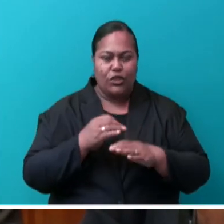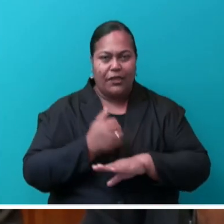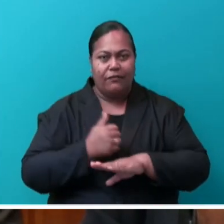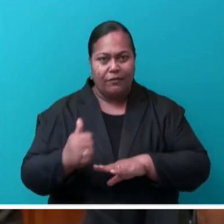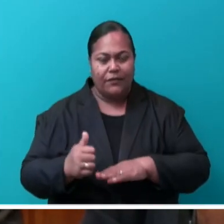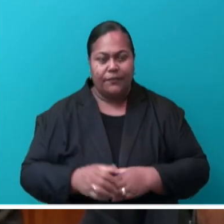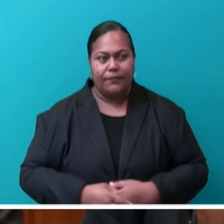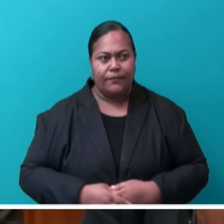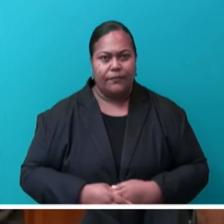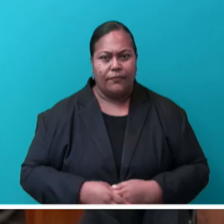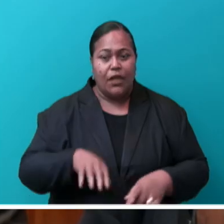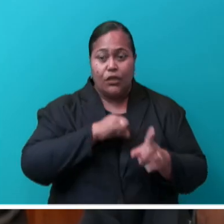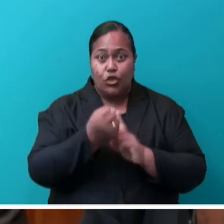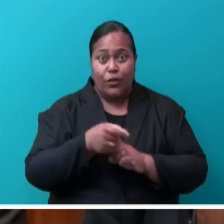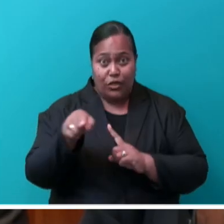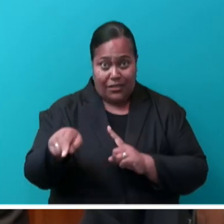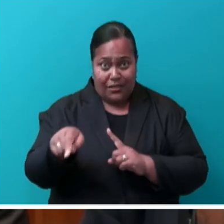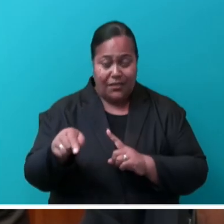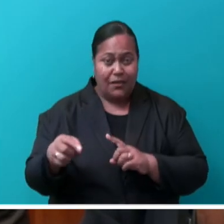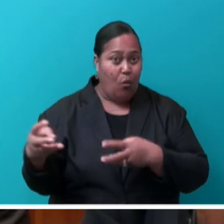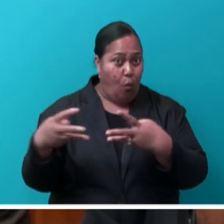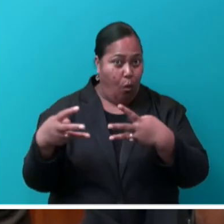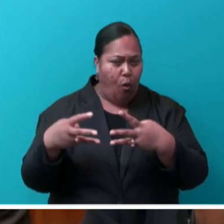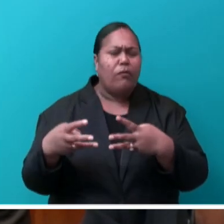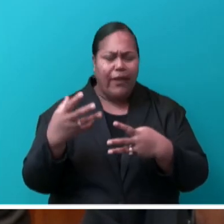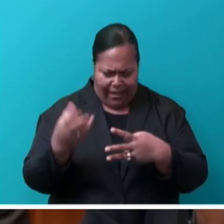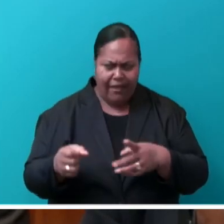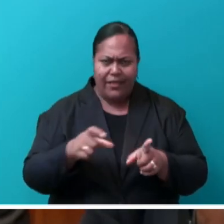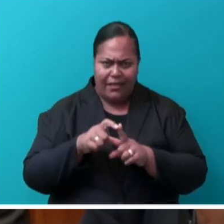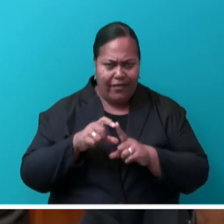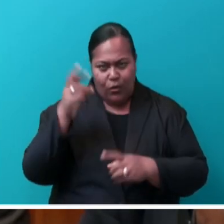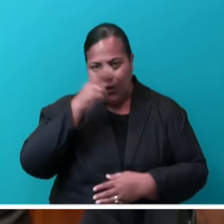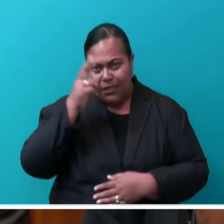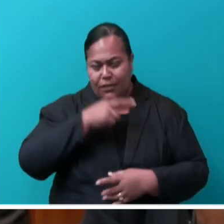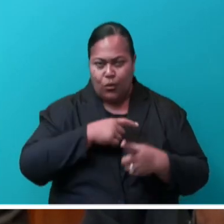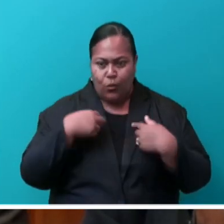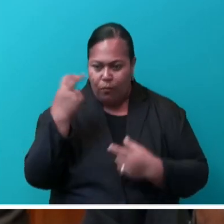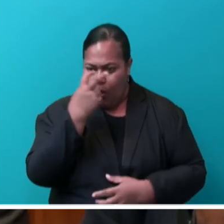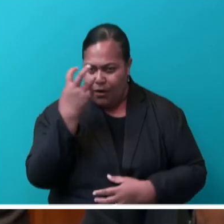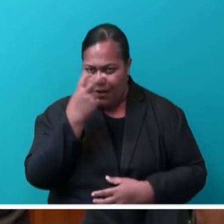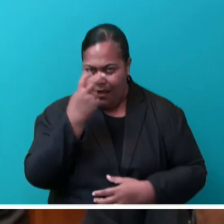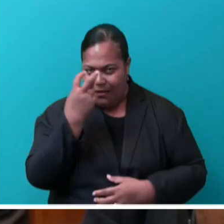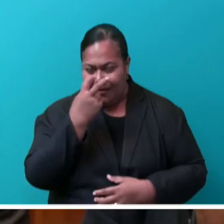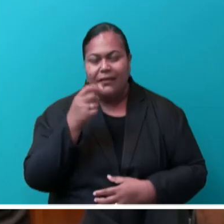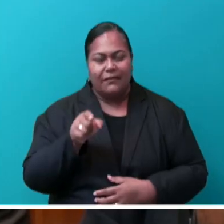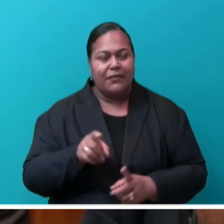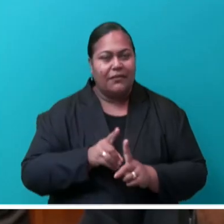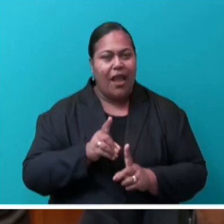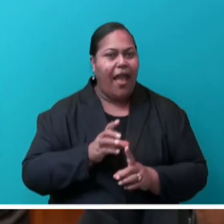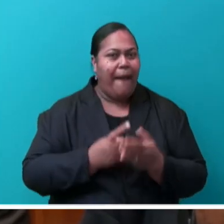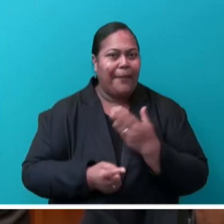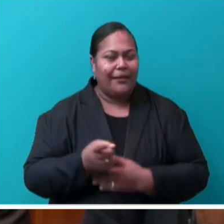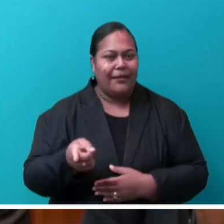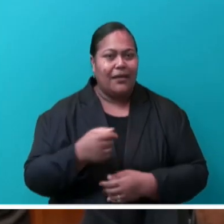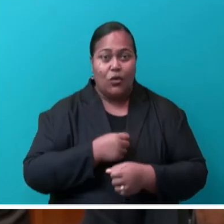The situation in the Middle East presents significant risks, and we are closely monitoring the developments. Our troops are